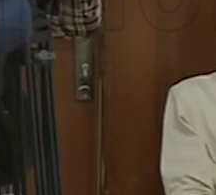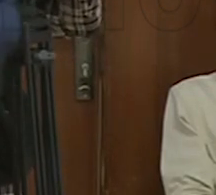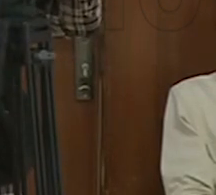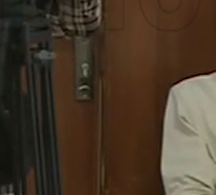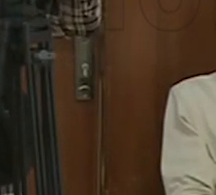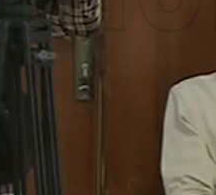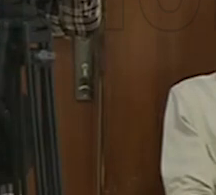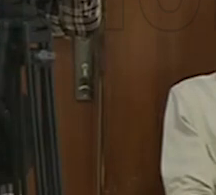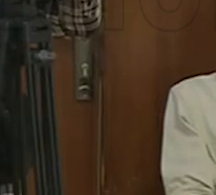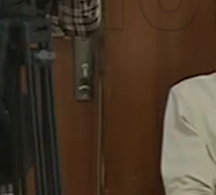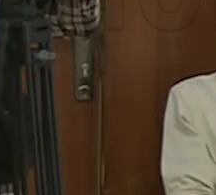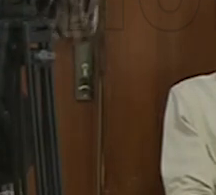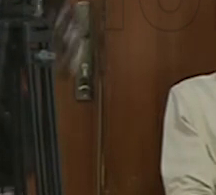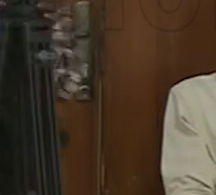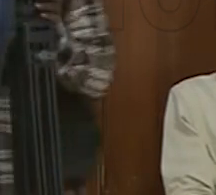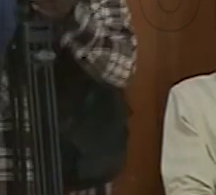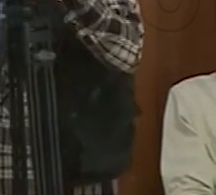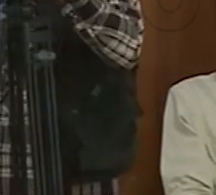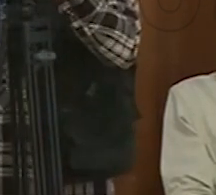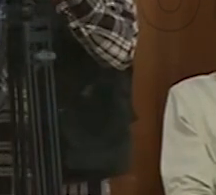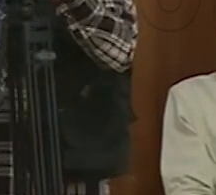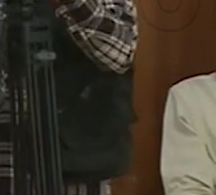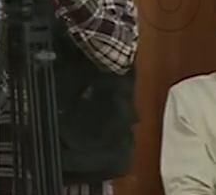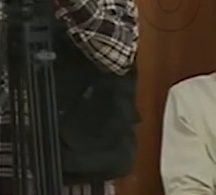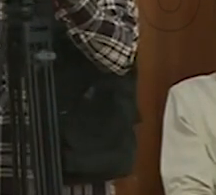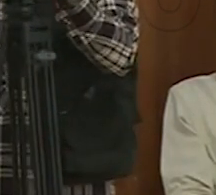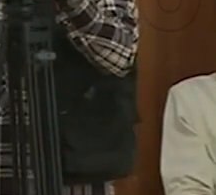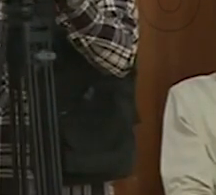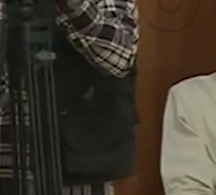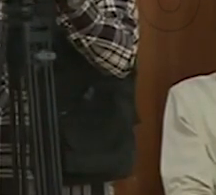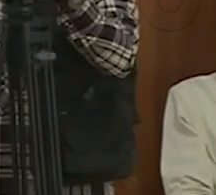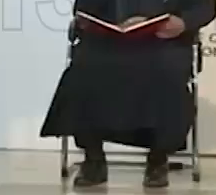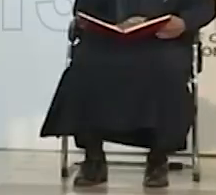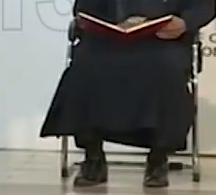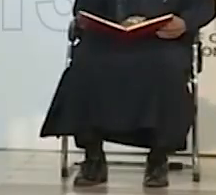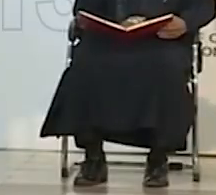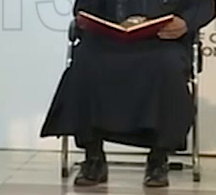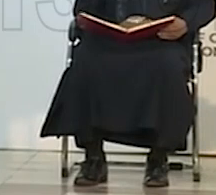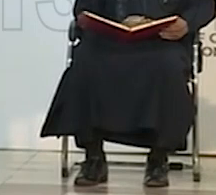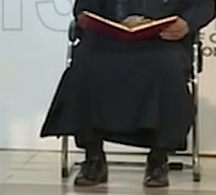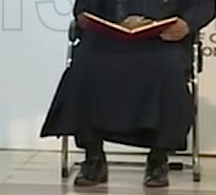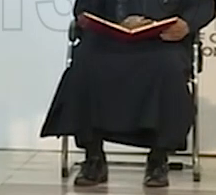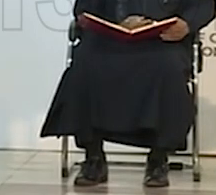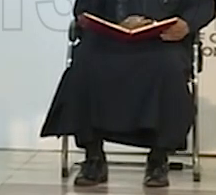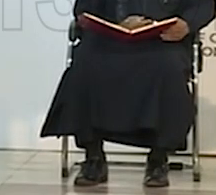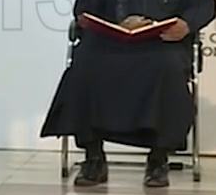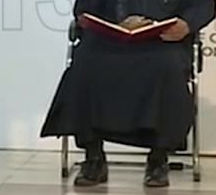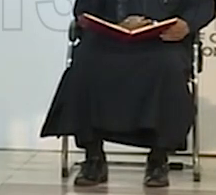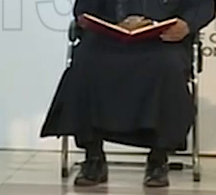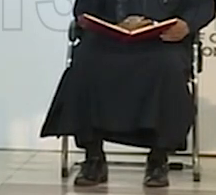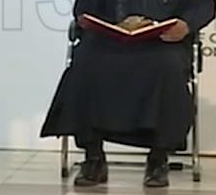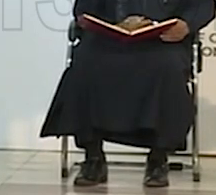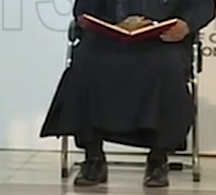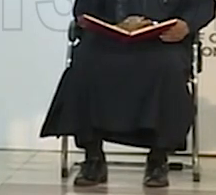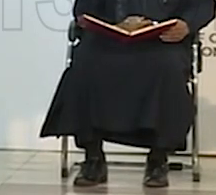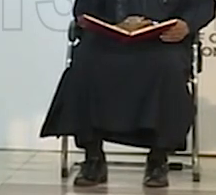Sir, Nigerians will like to know how far we've gone with the renovation of 7 centers in the 18 or 20